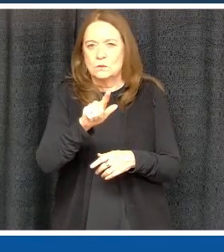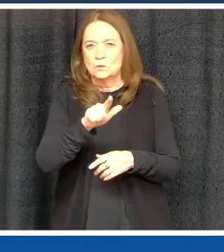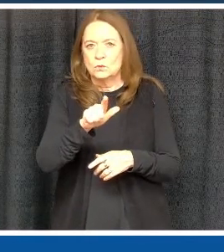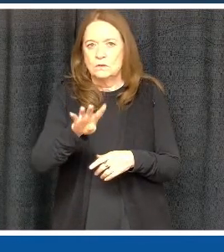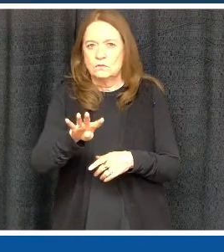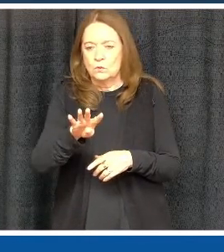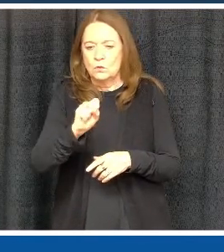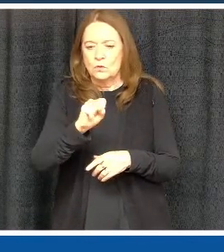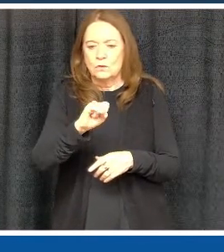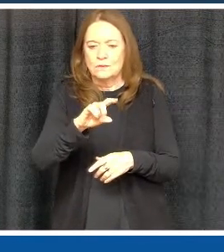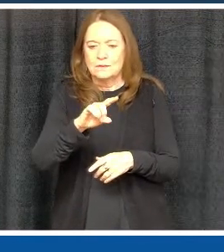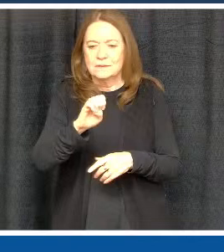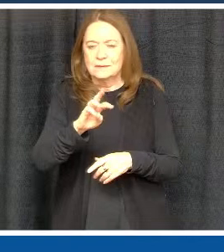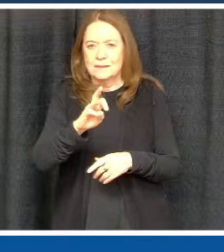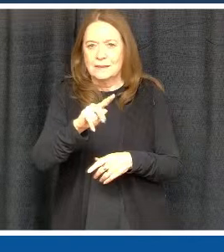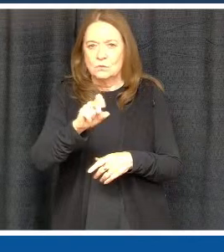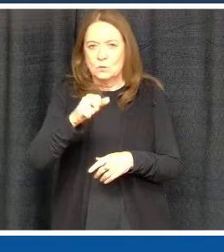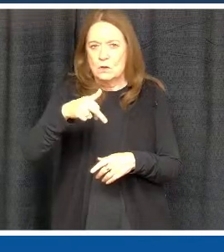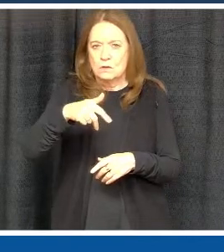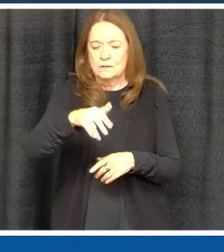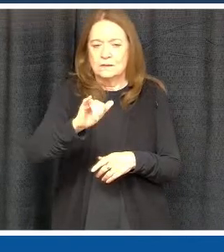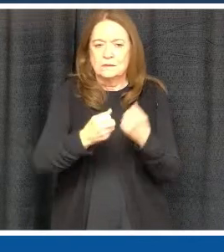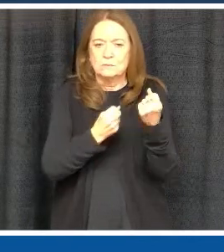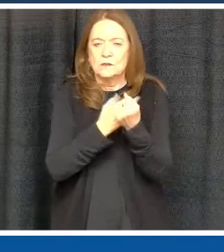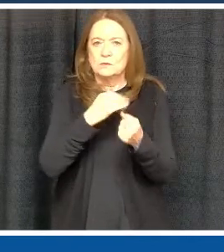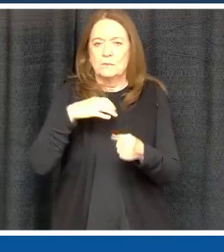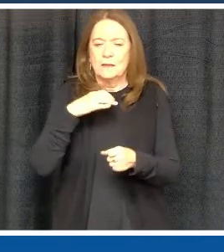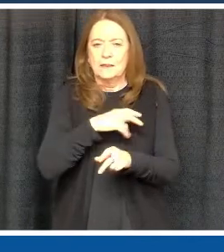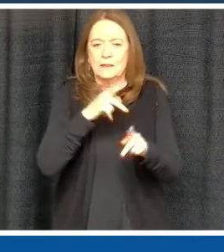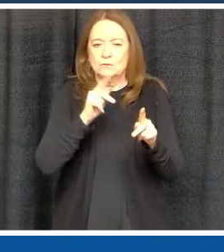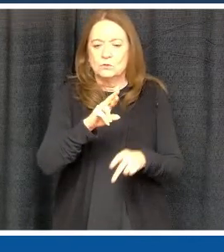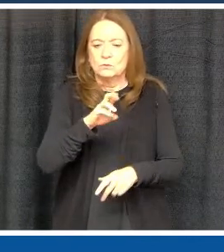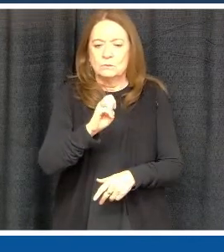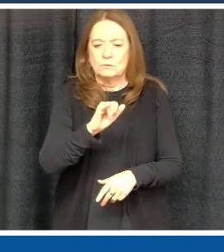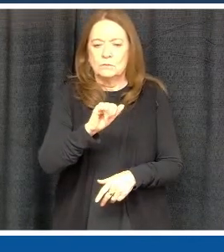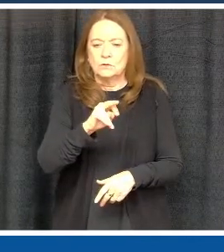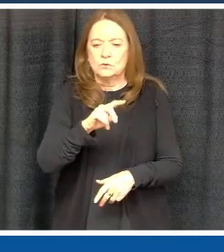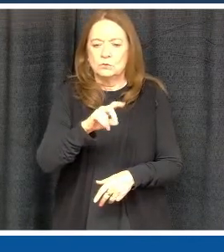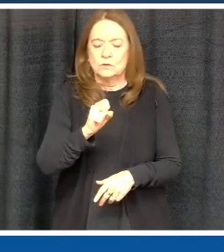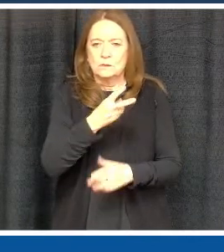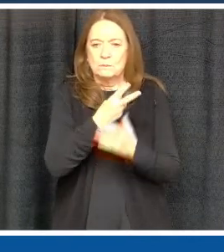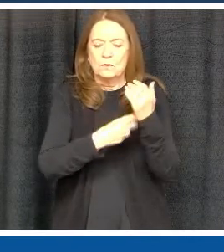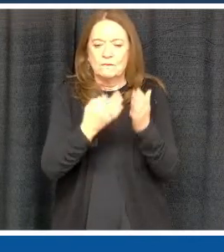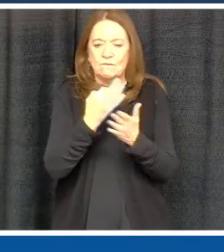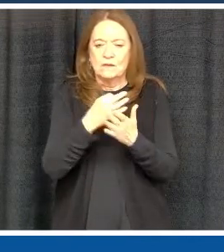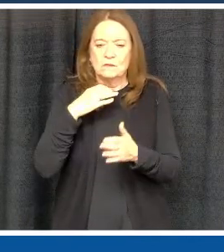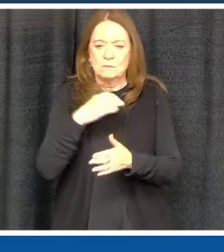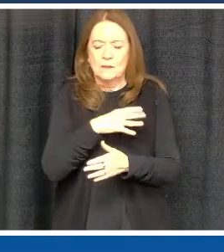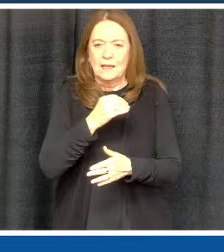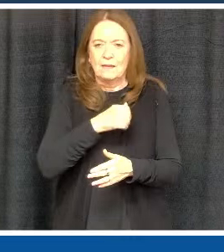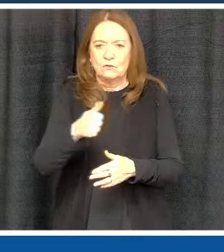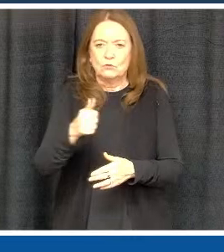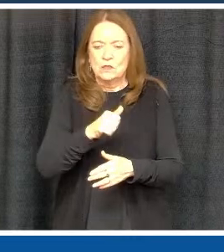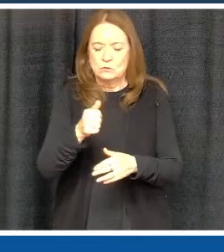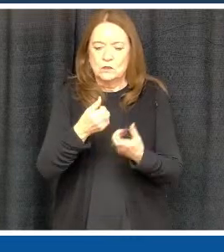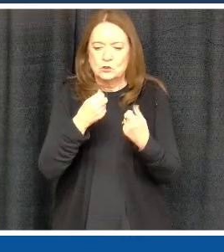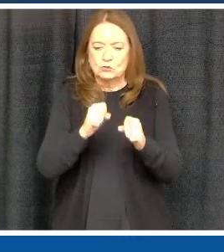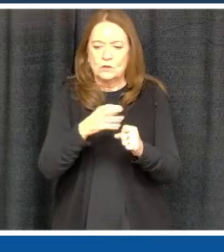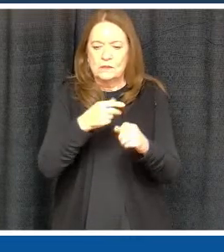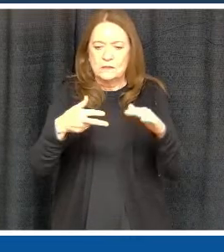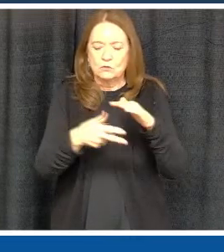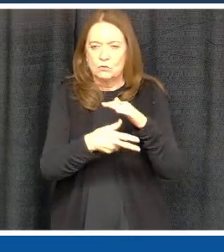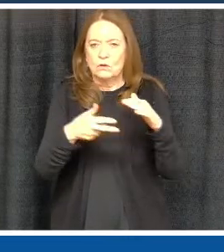12-124, sidewalks. This is sponsored by Councilperson Reynolds, and both the Finance Committee and the Transportation, Streets, and